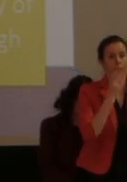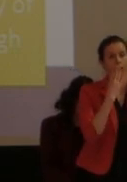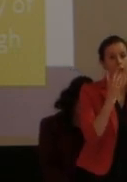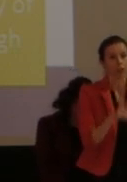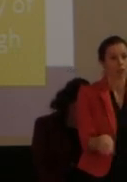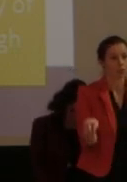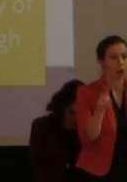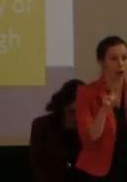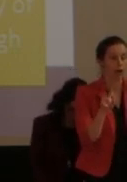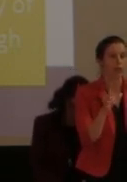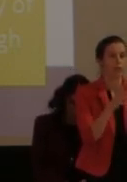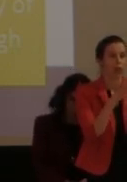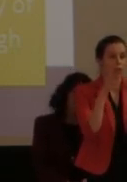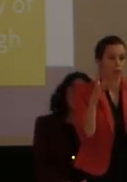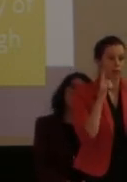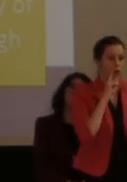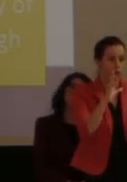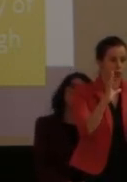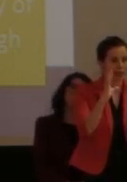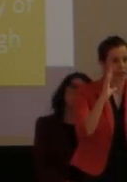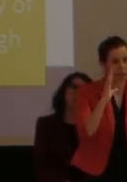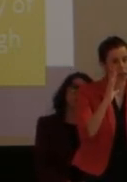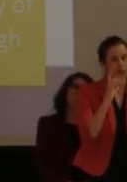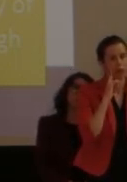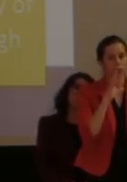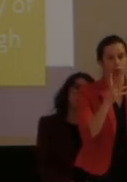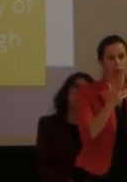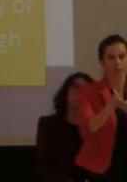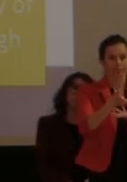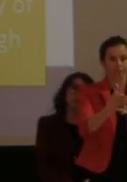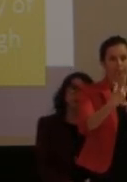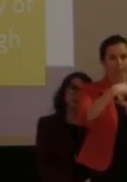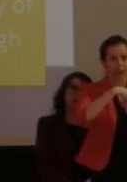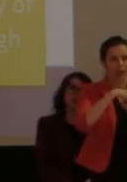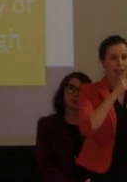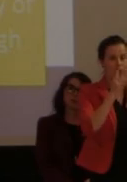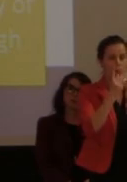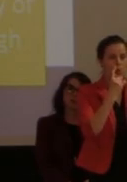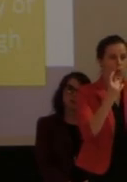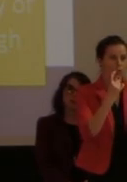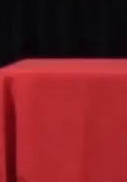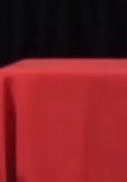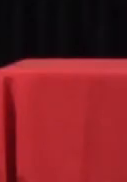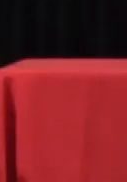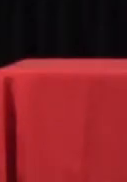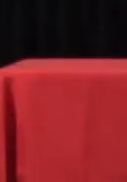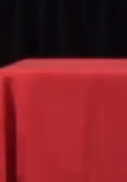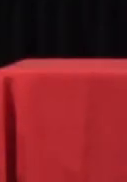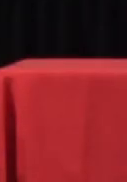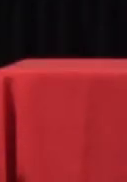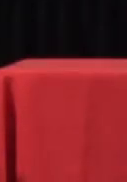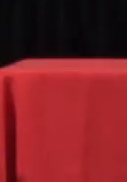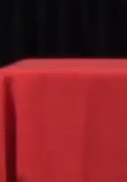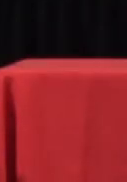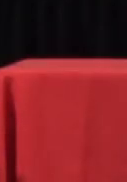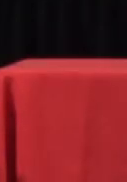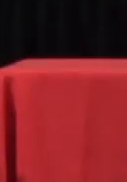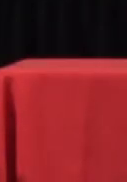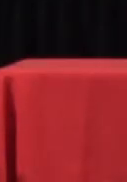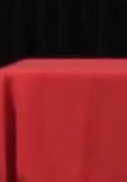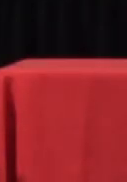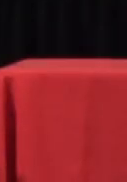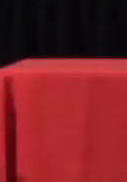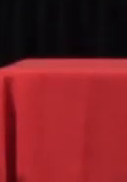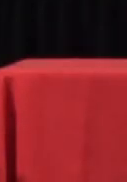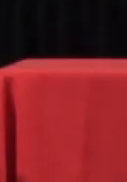all very much for your attention, for your engagement, and for your questions throughout my remarks. So I look forward to continuing to participate